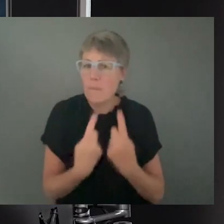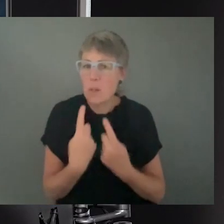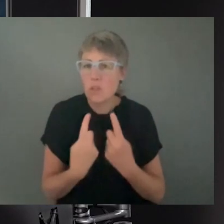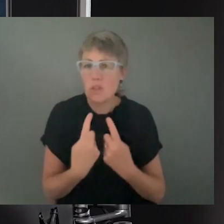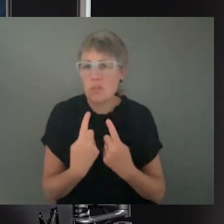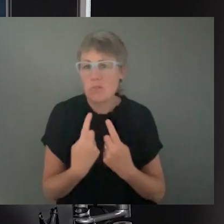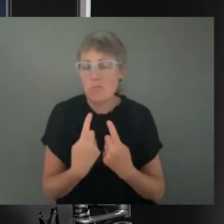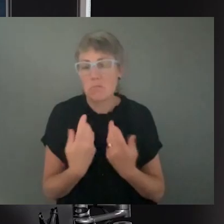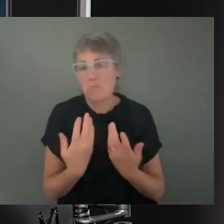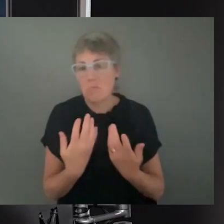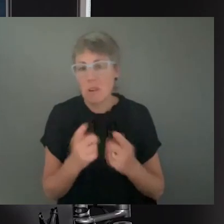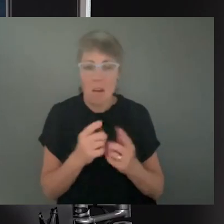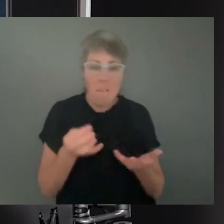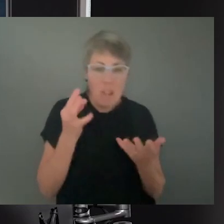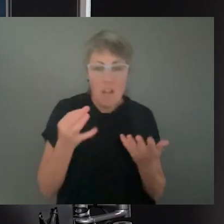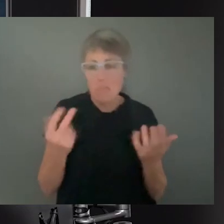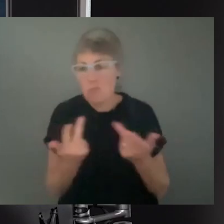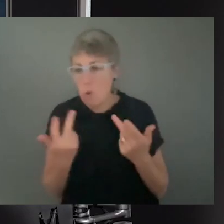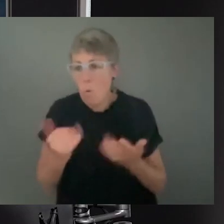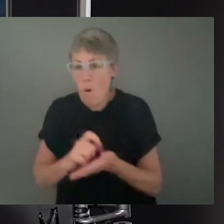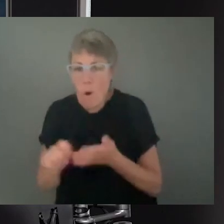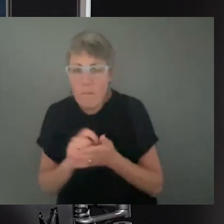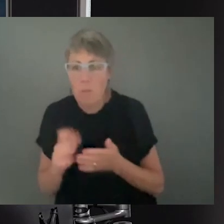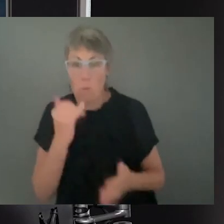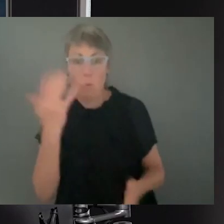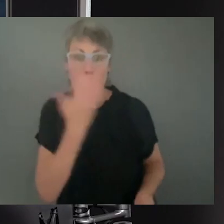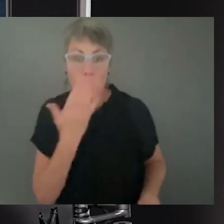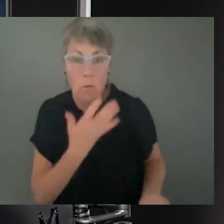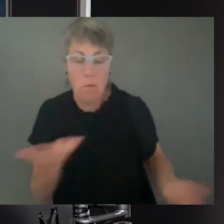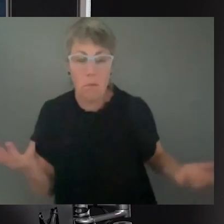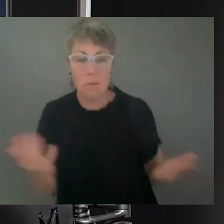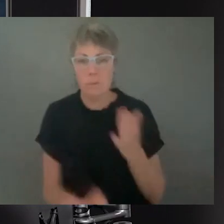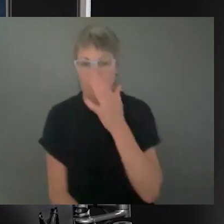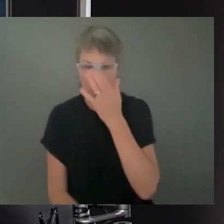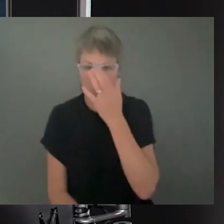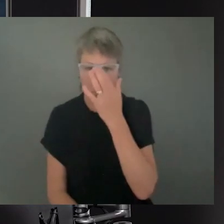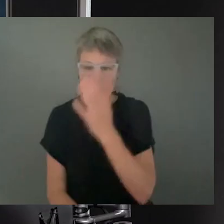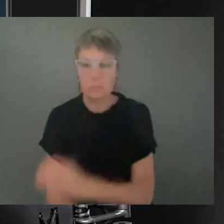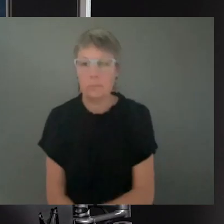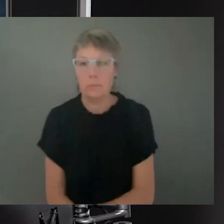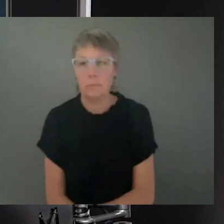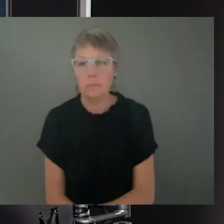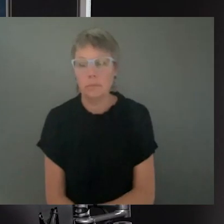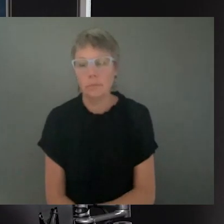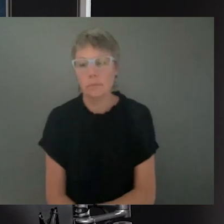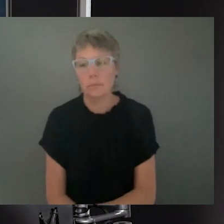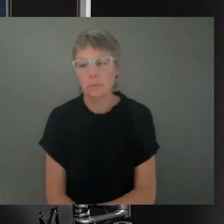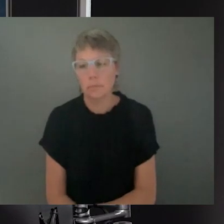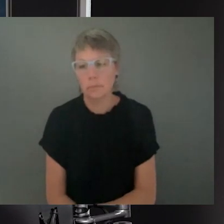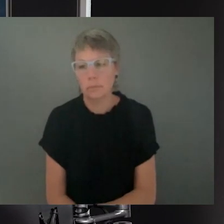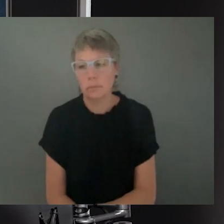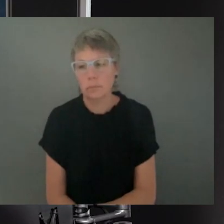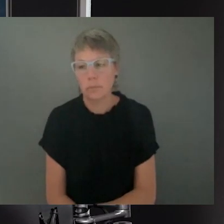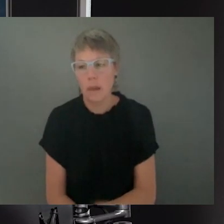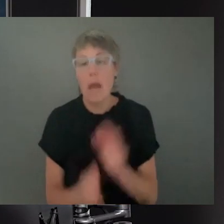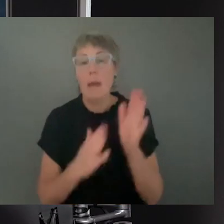whether that be for staff or layouts and things like that, or even schools? Look, absolutely. There are plenty of those.